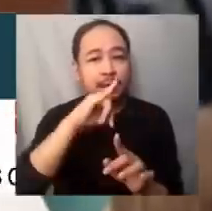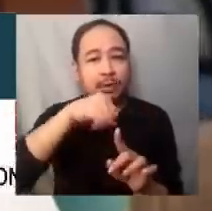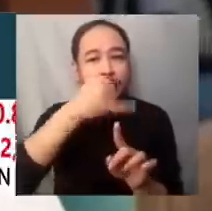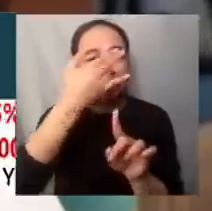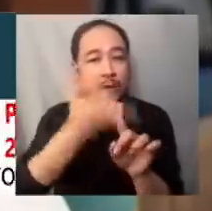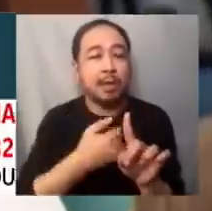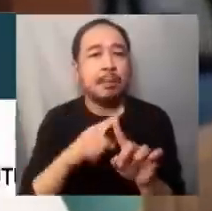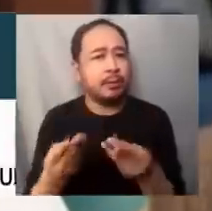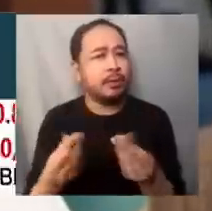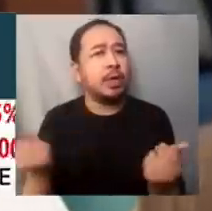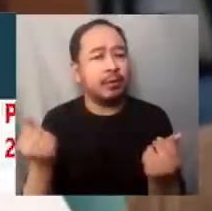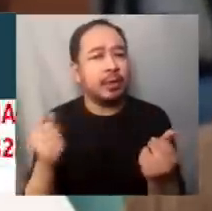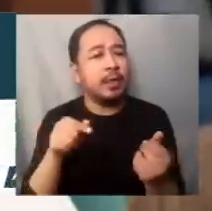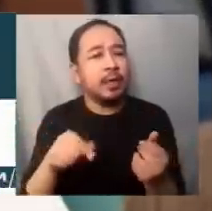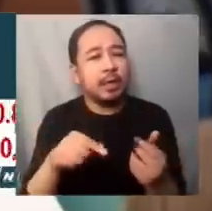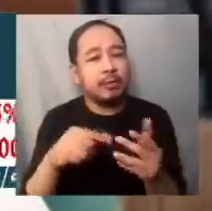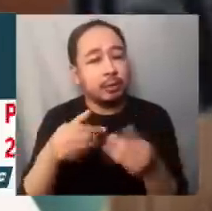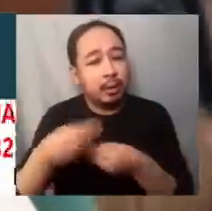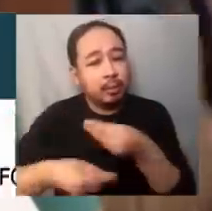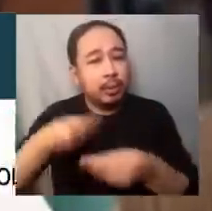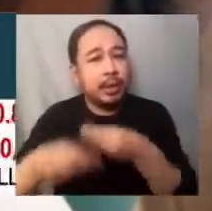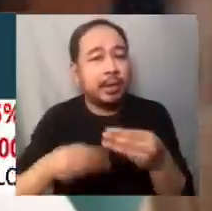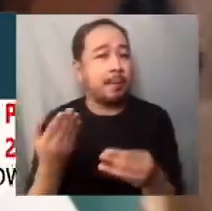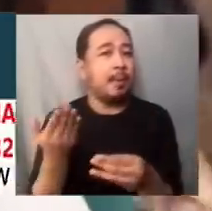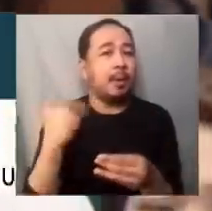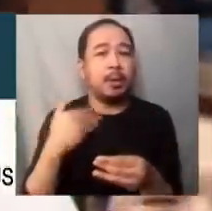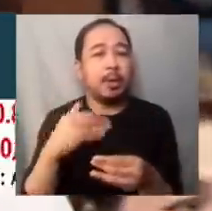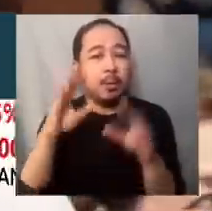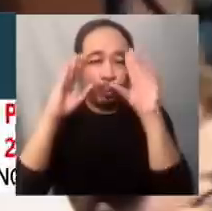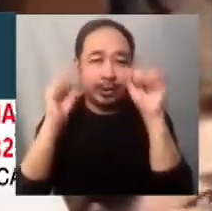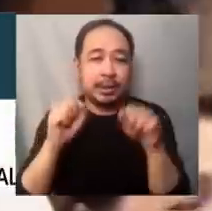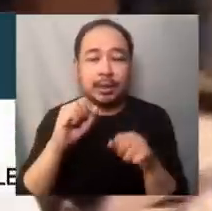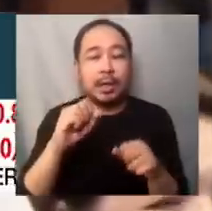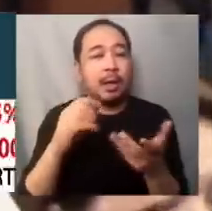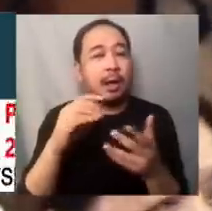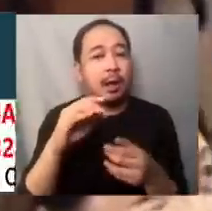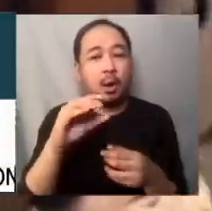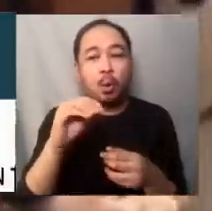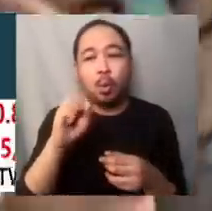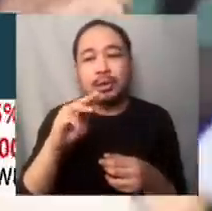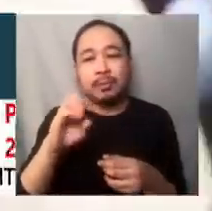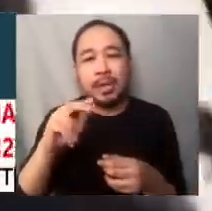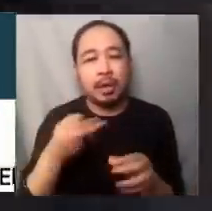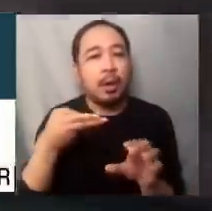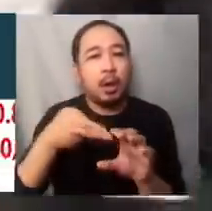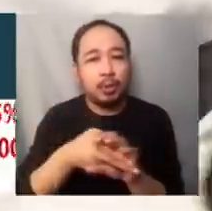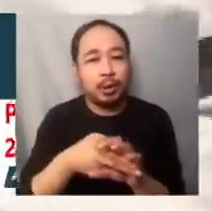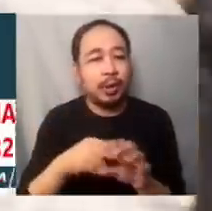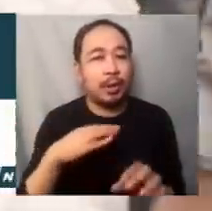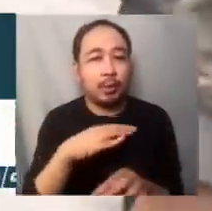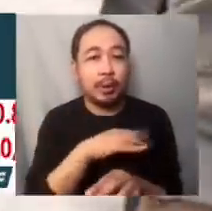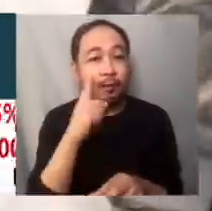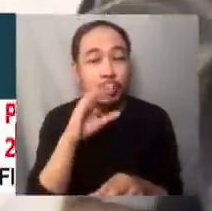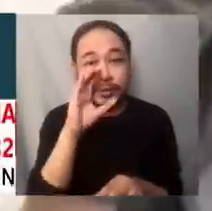weeks. He was the grandson of the late President Sergio Osmeña Sr. He entered politics as councillor of Cebu City, then